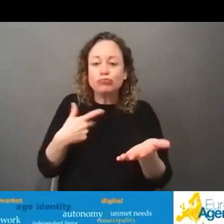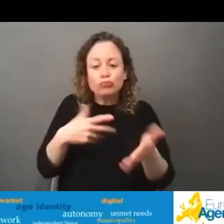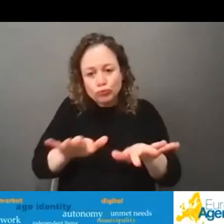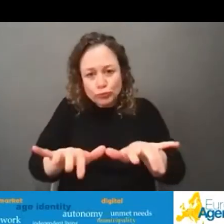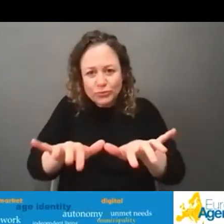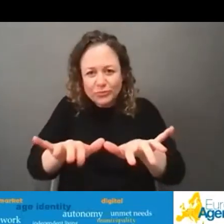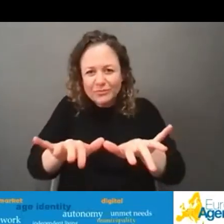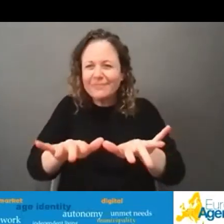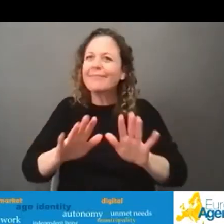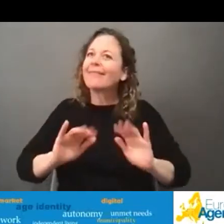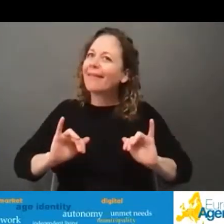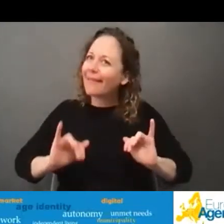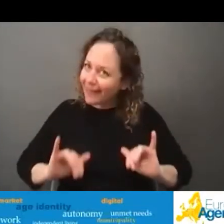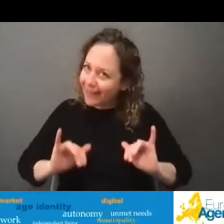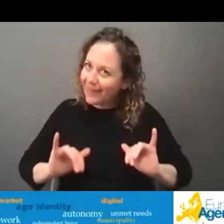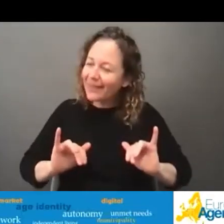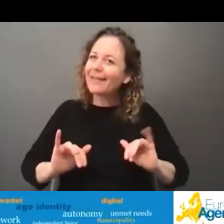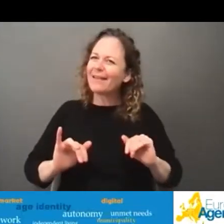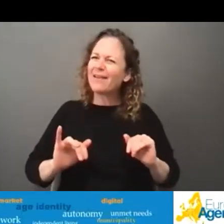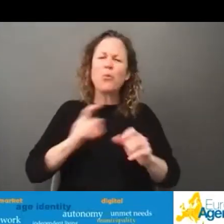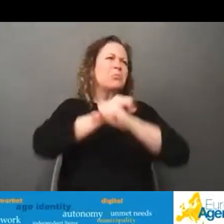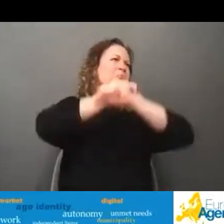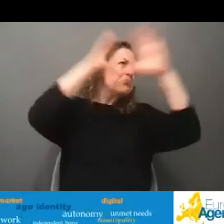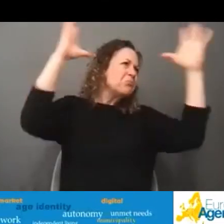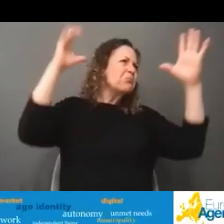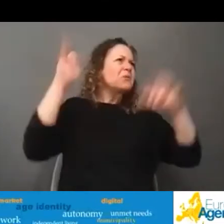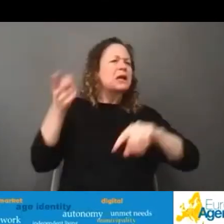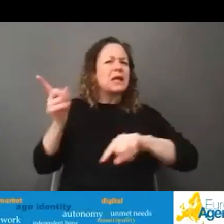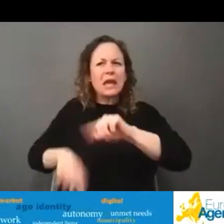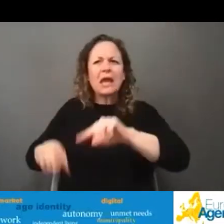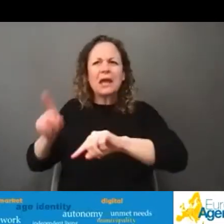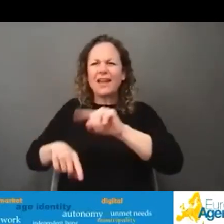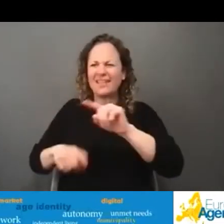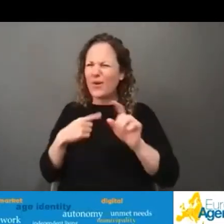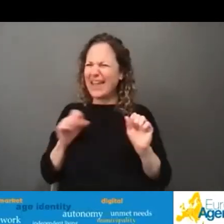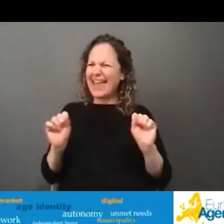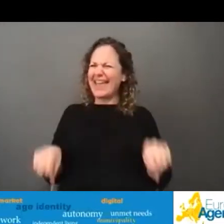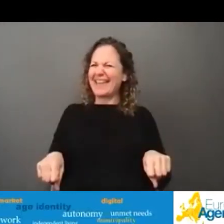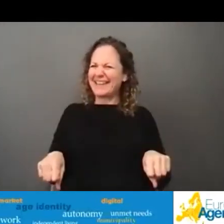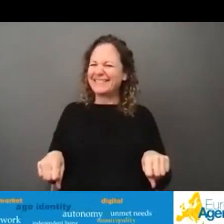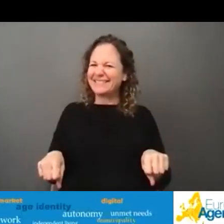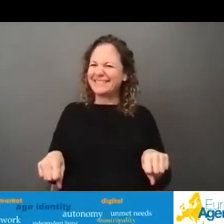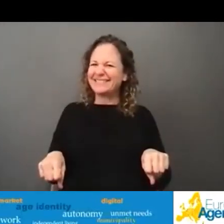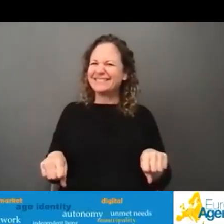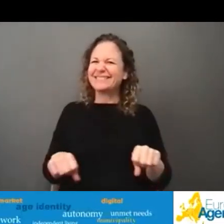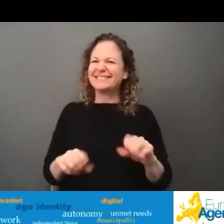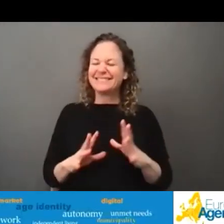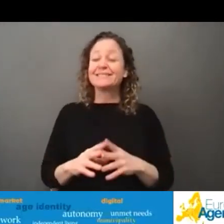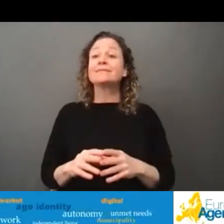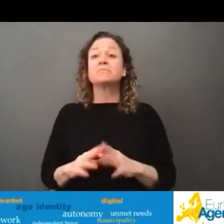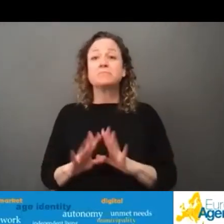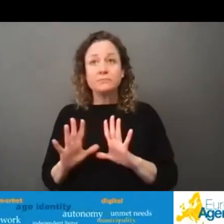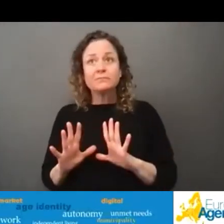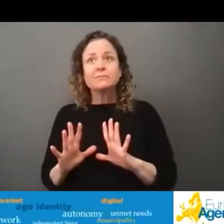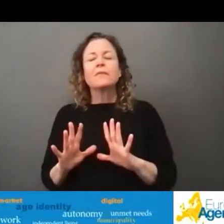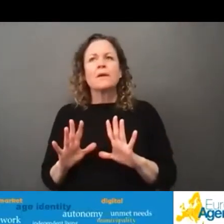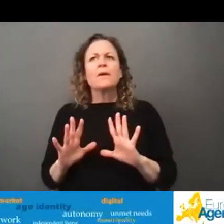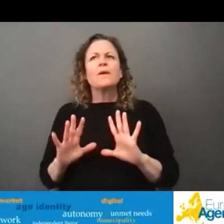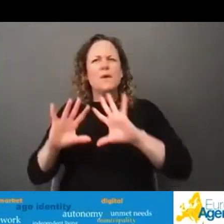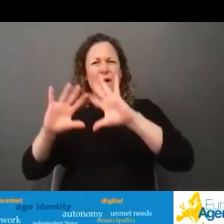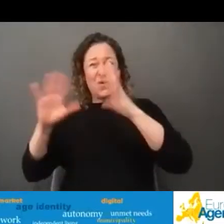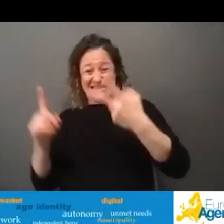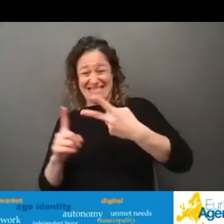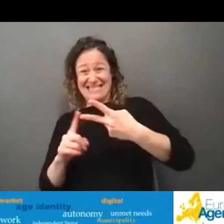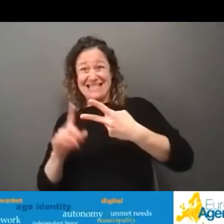shifts the paradigm of ageism and what needs to be and can be done. So the question then is, okay, well, where does human rights come in for